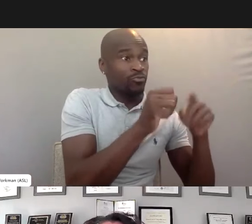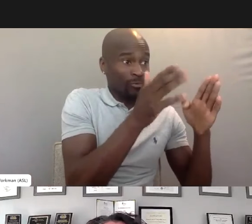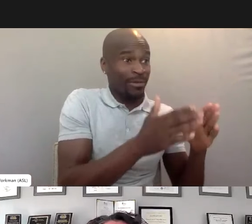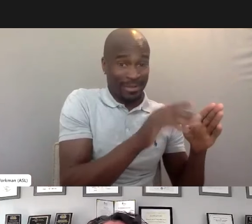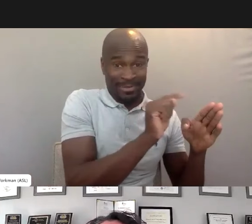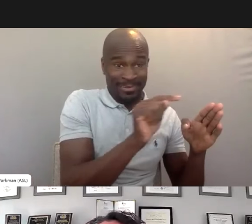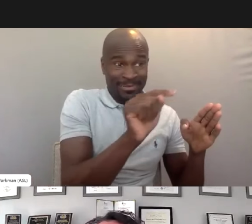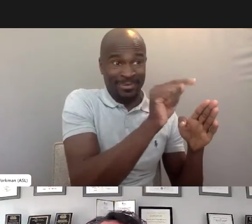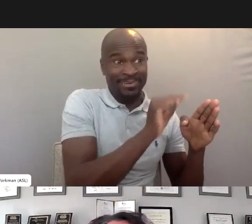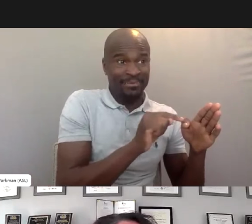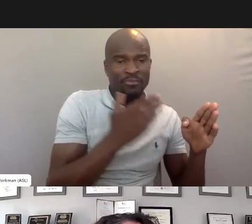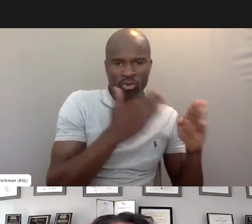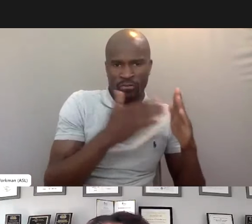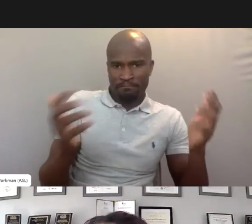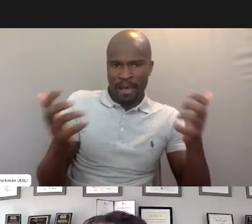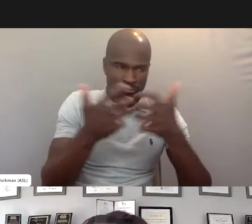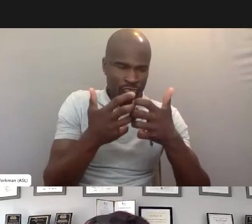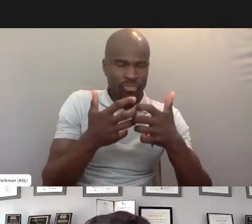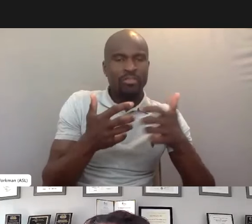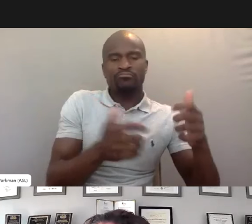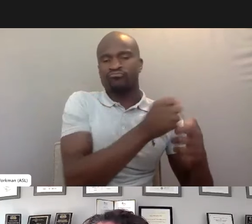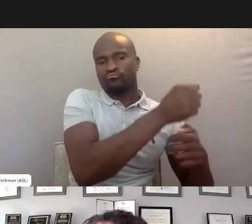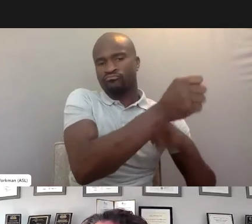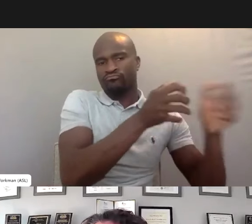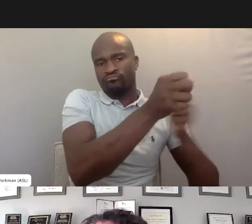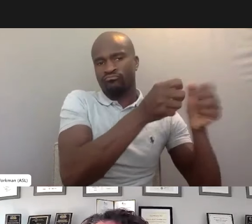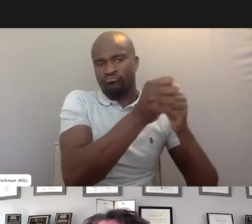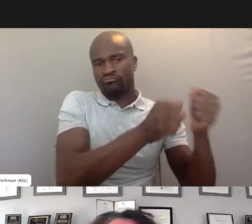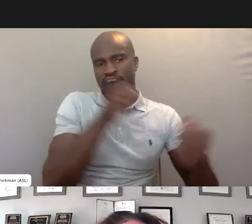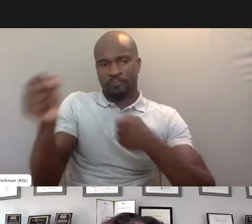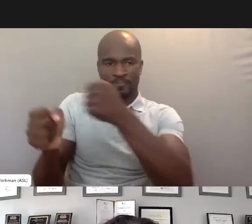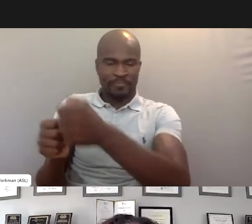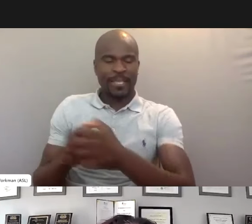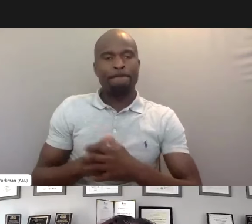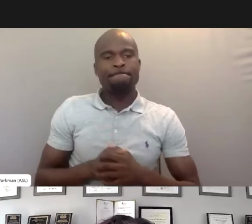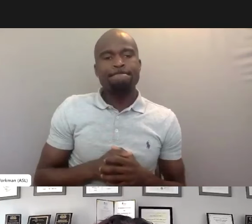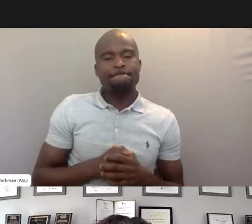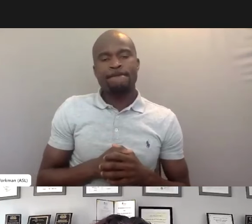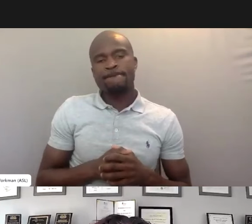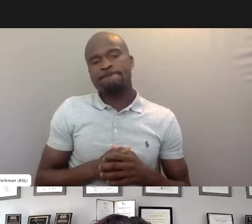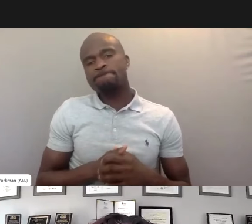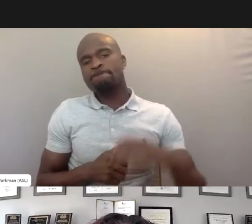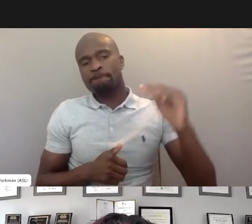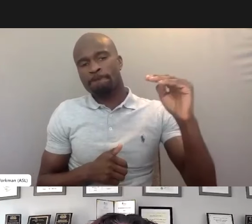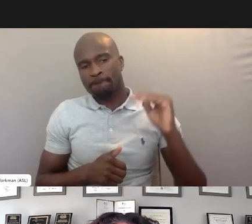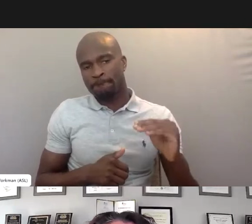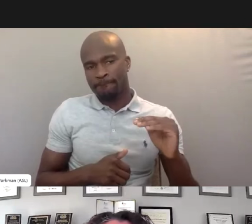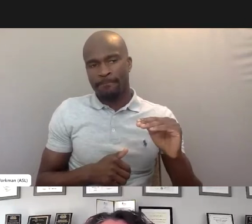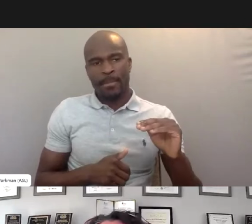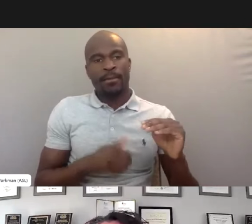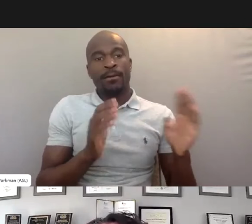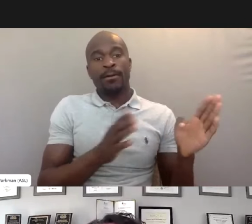if you want to learn a little bit more information about their crisis response teams. So that's at a family, an